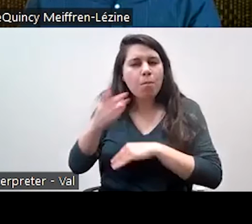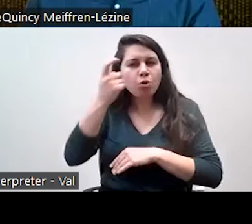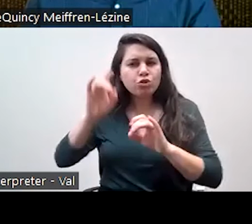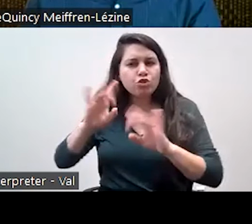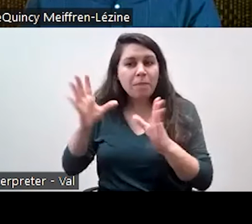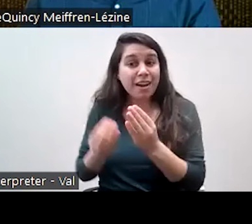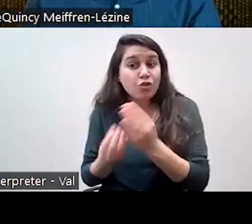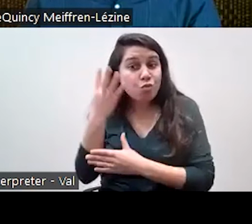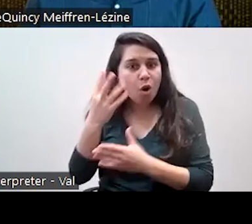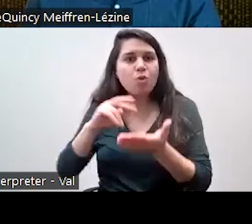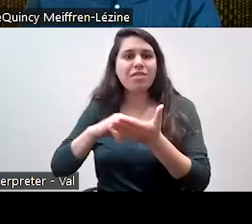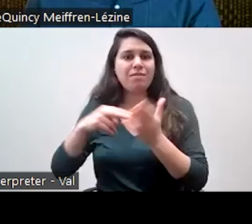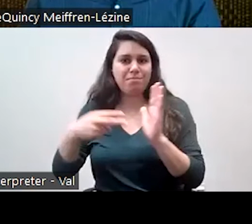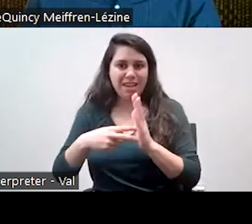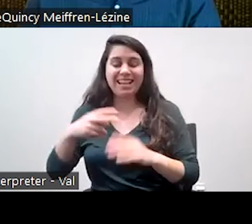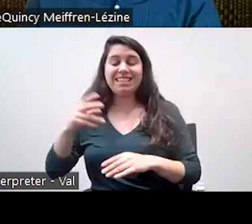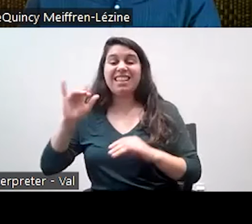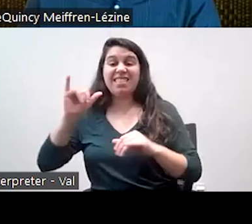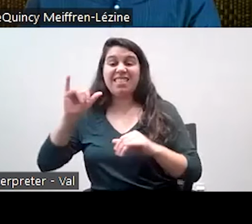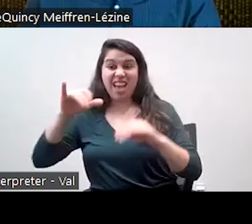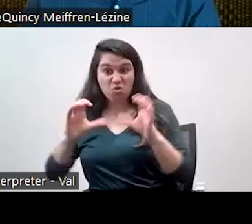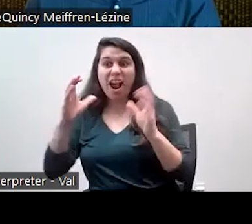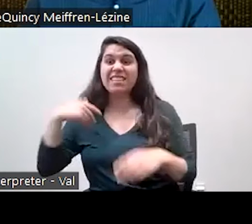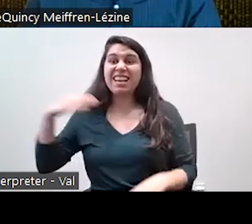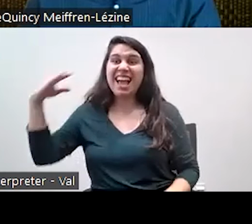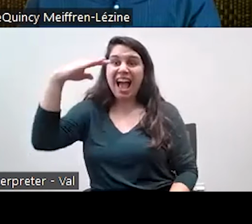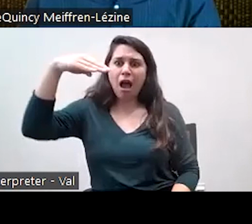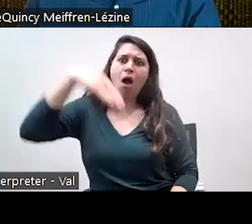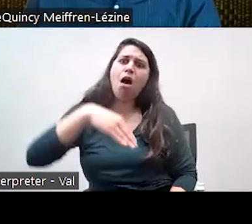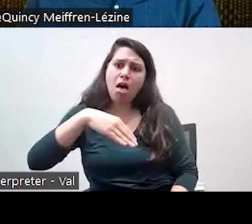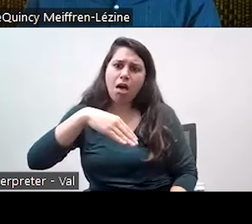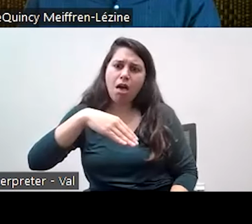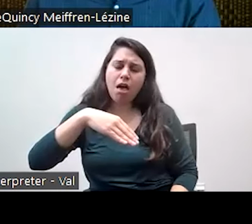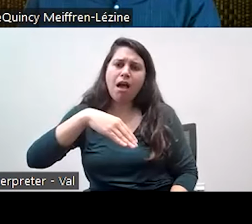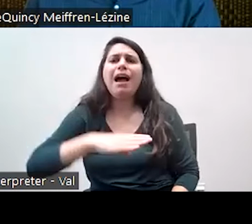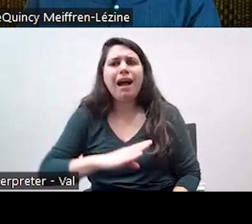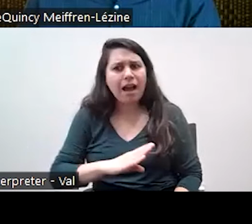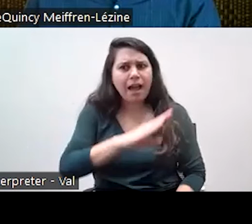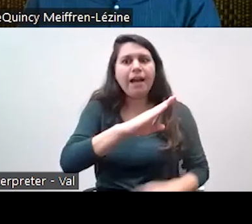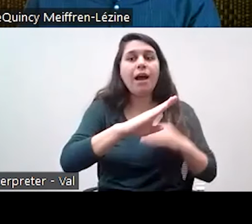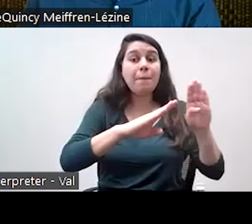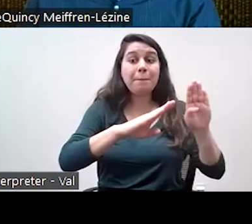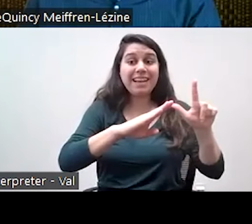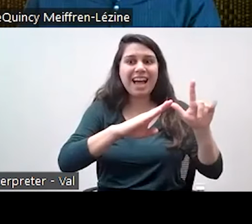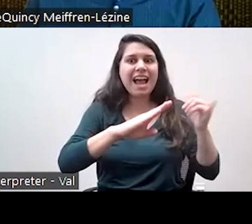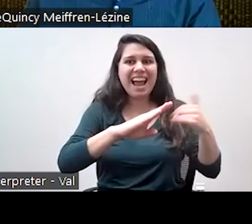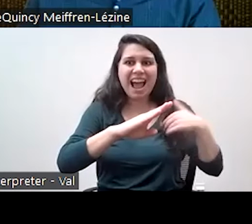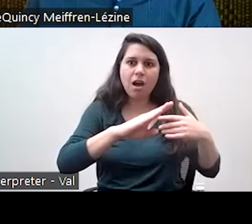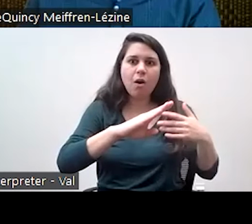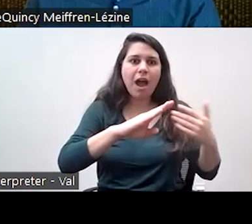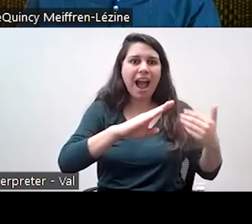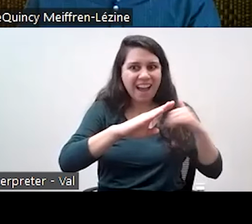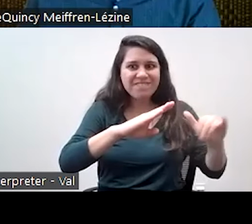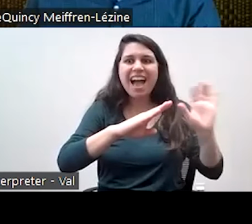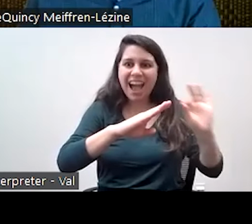when they have had this traumatic experience and then they are able to get back what they had before and